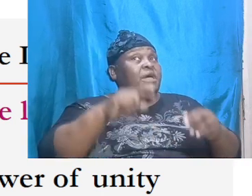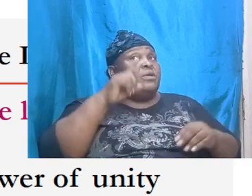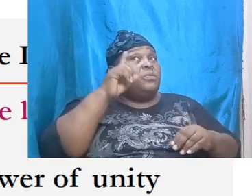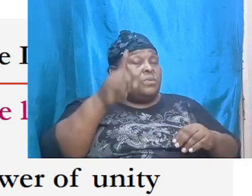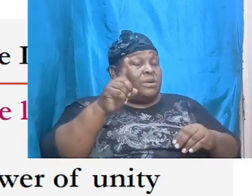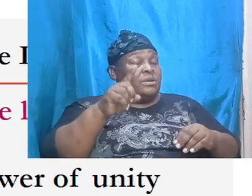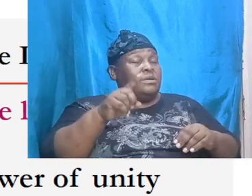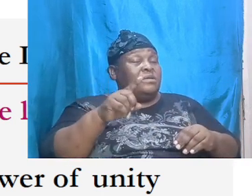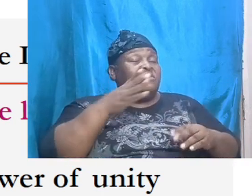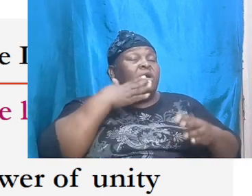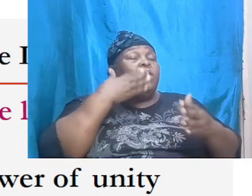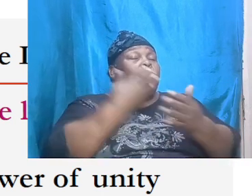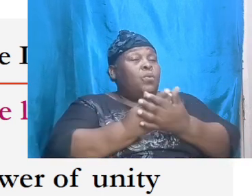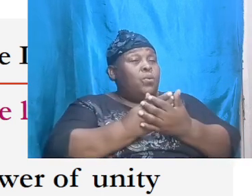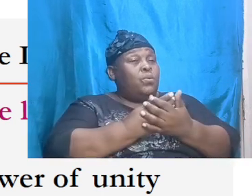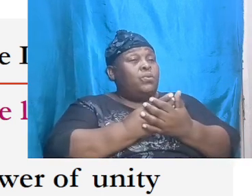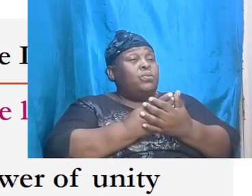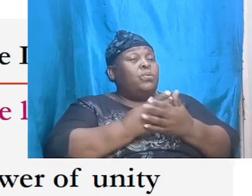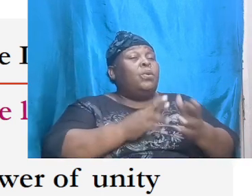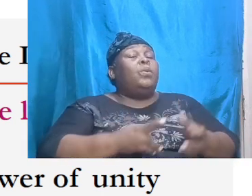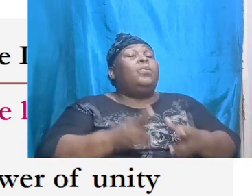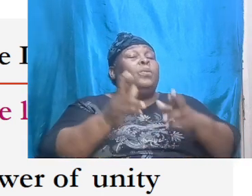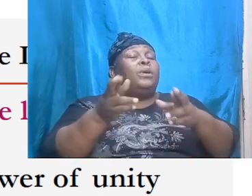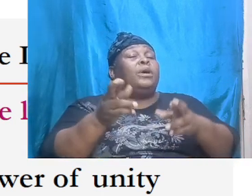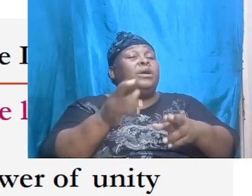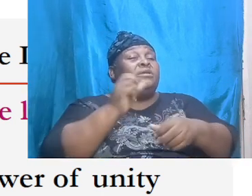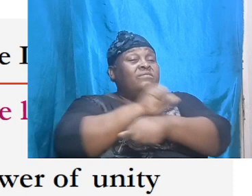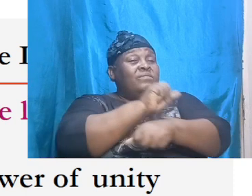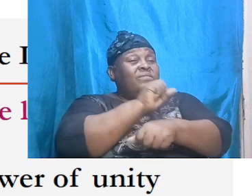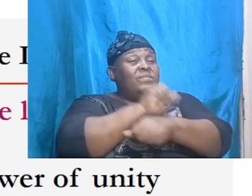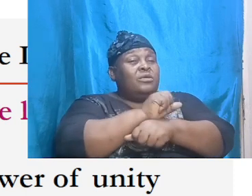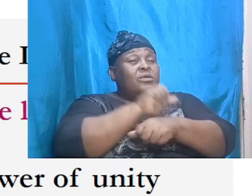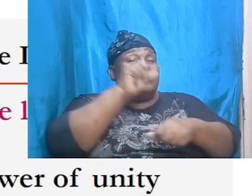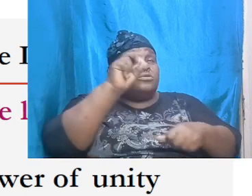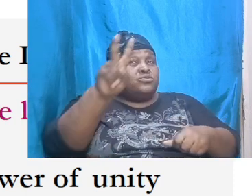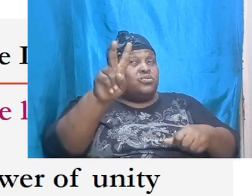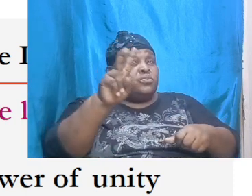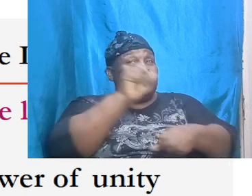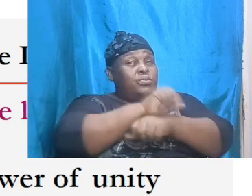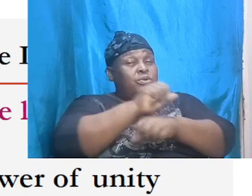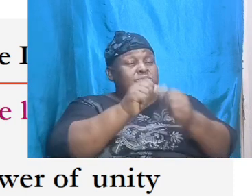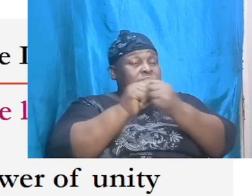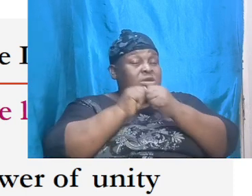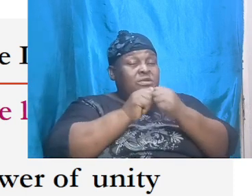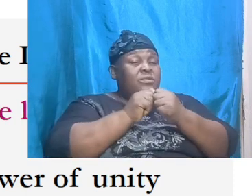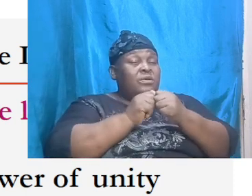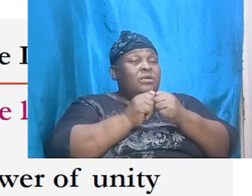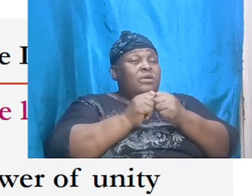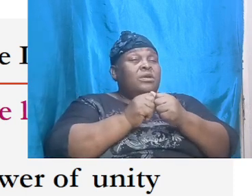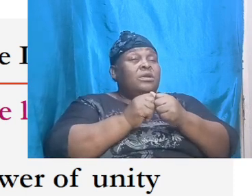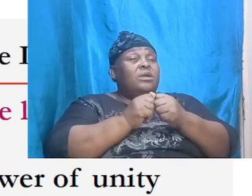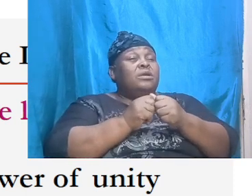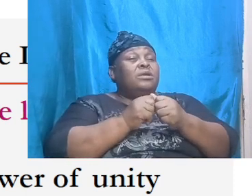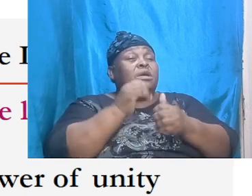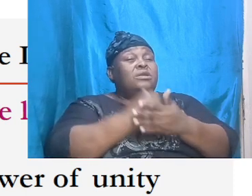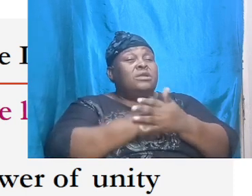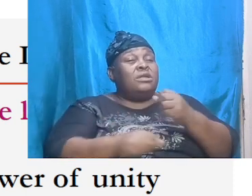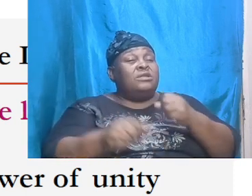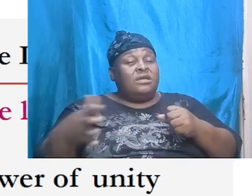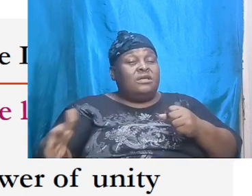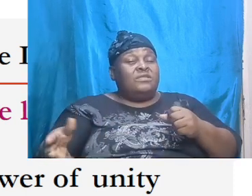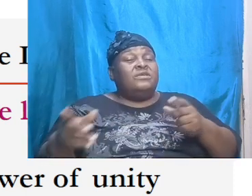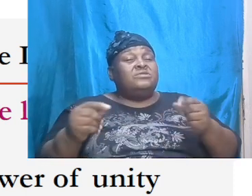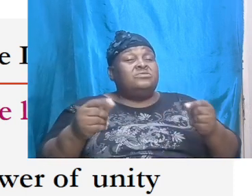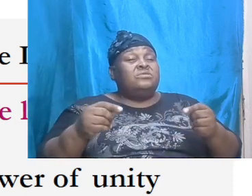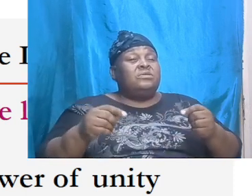good reward of their labor. In other words, when two work together, we accomplish a lot. But guess what? Two can't walk together